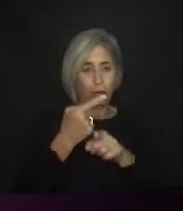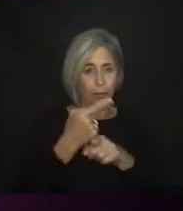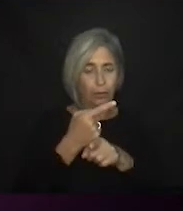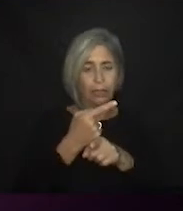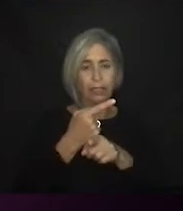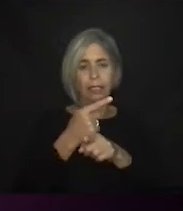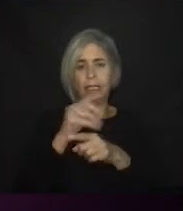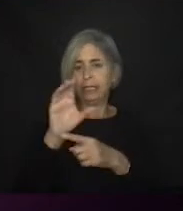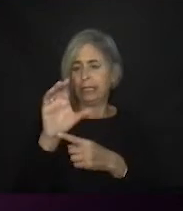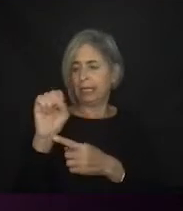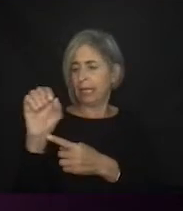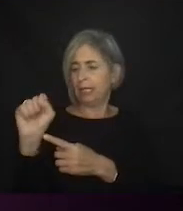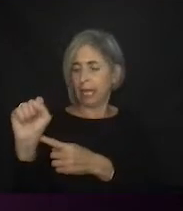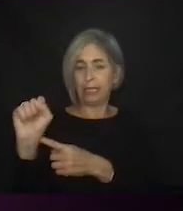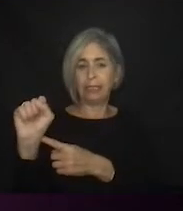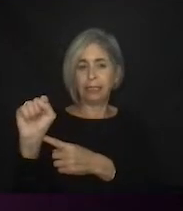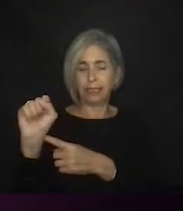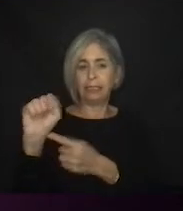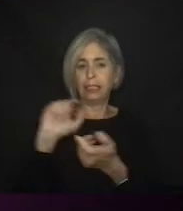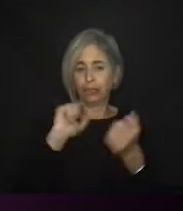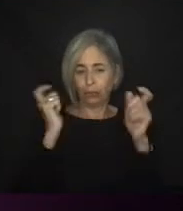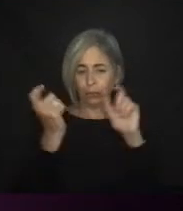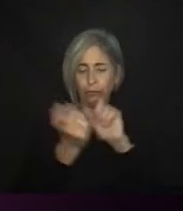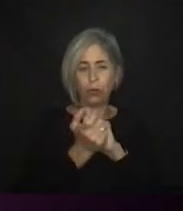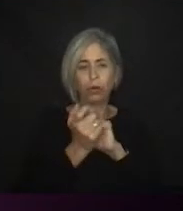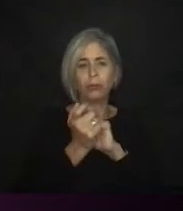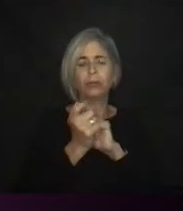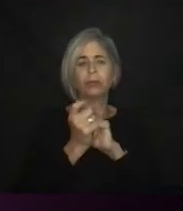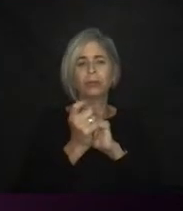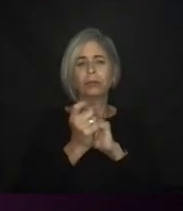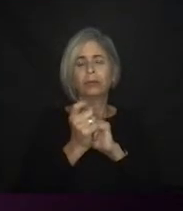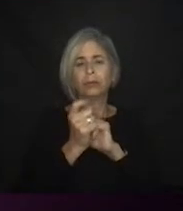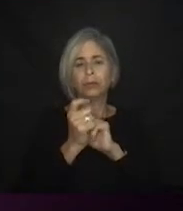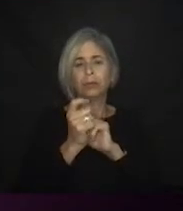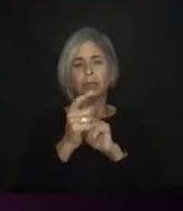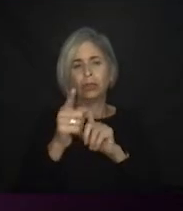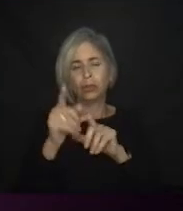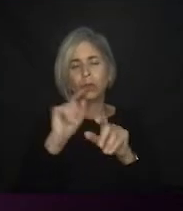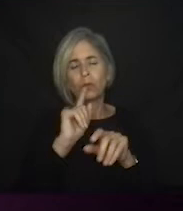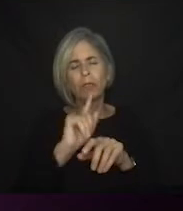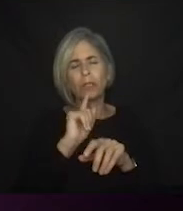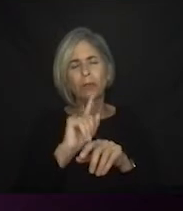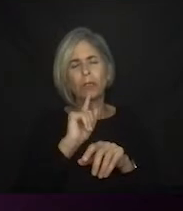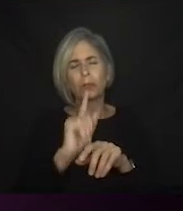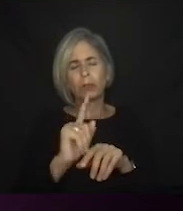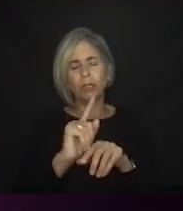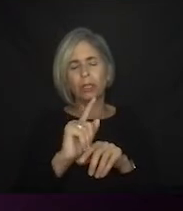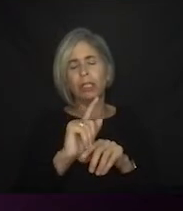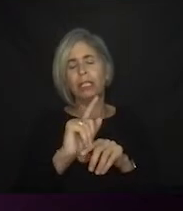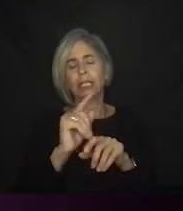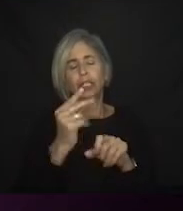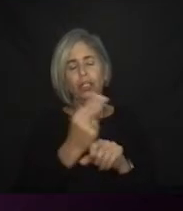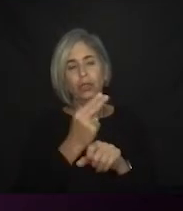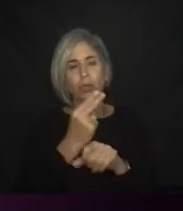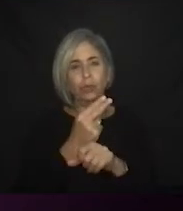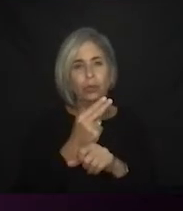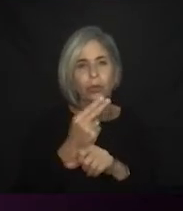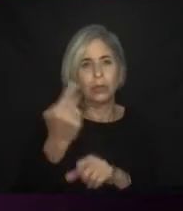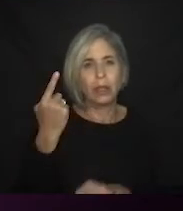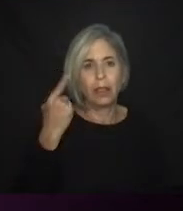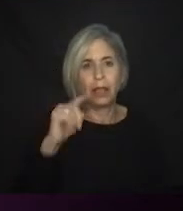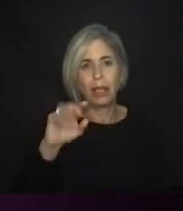properly. CSS style transforms, origin for SVGs. You can really, really easily draw SVG